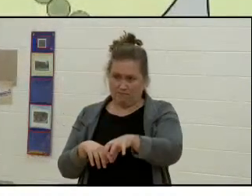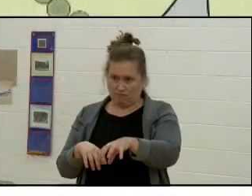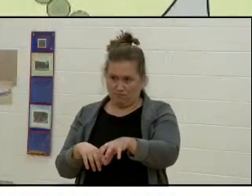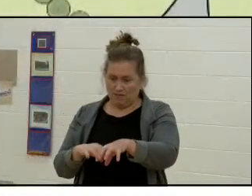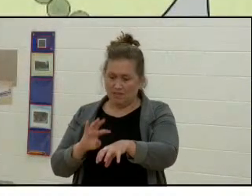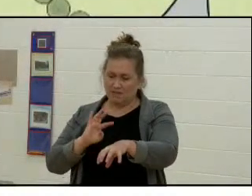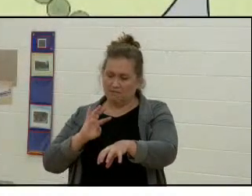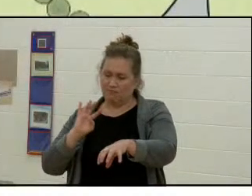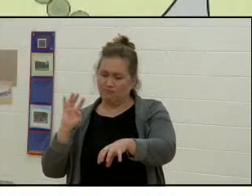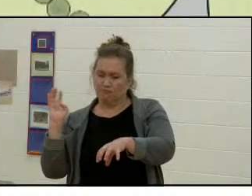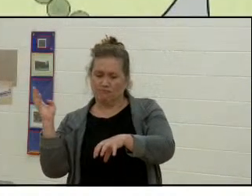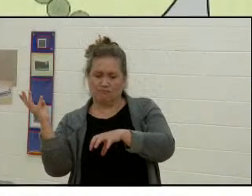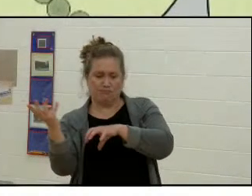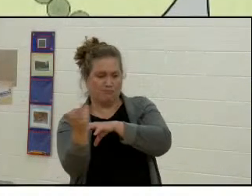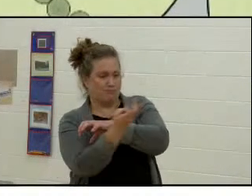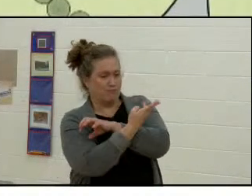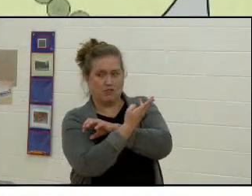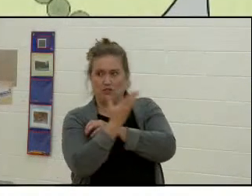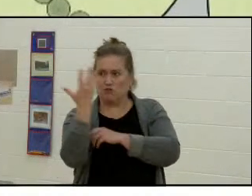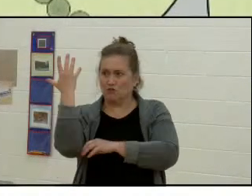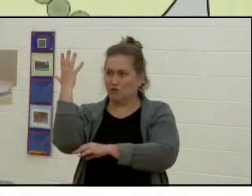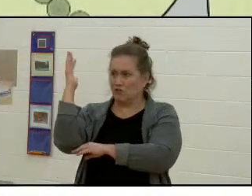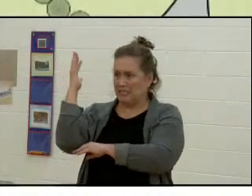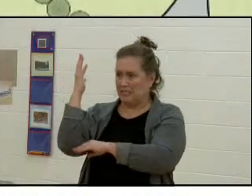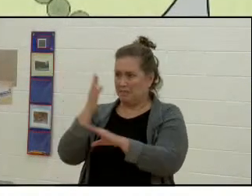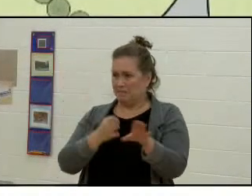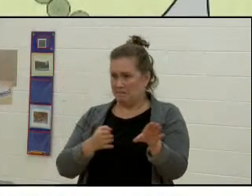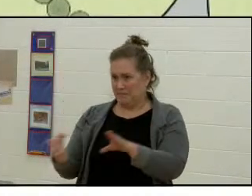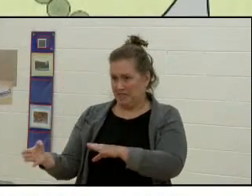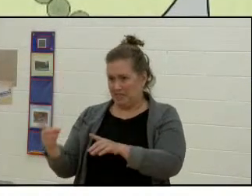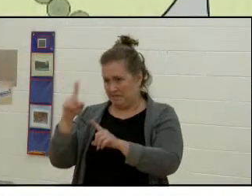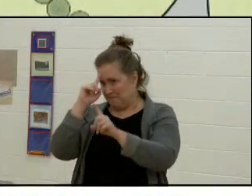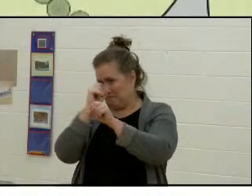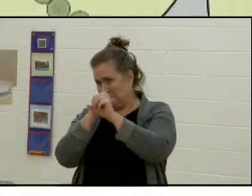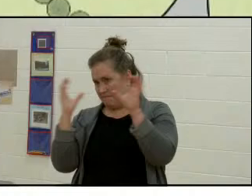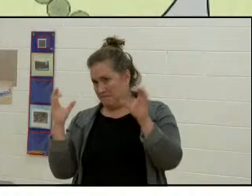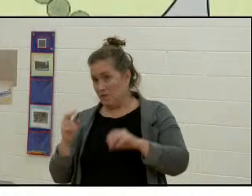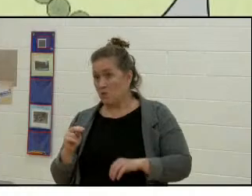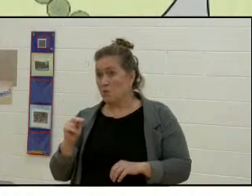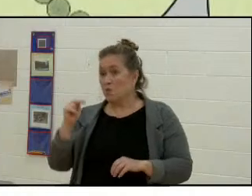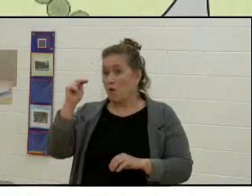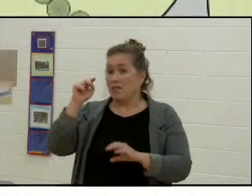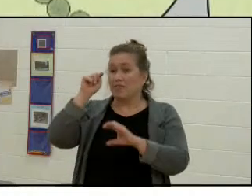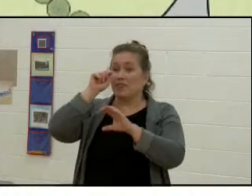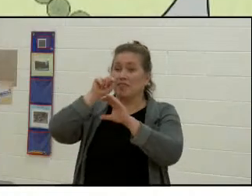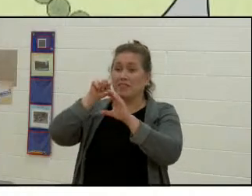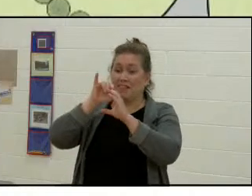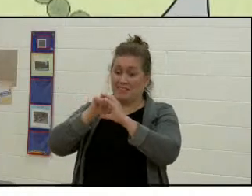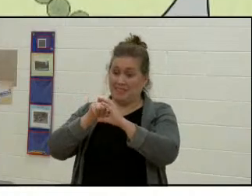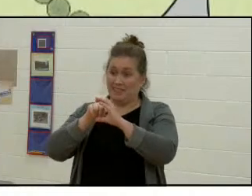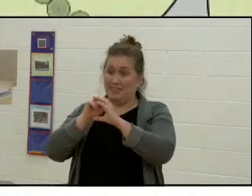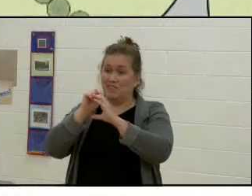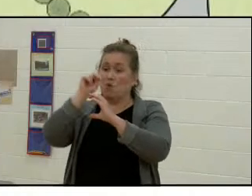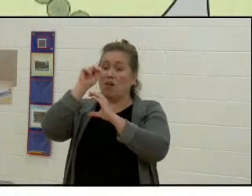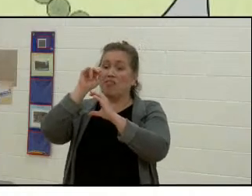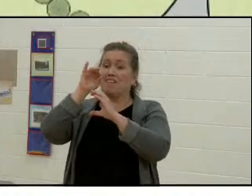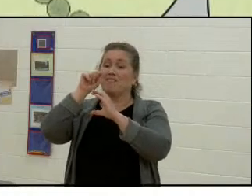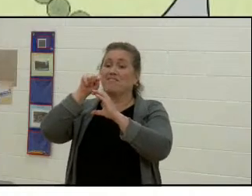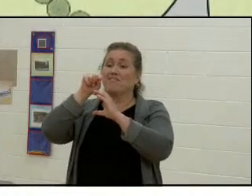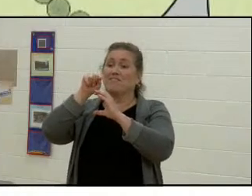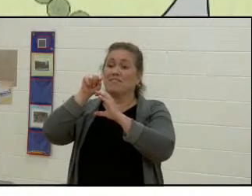like that. And then connecting further north, we have this central seating area, this